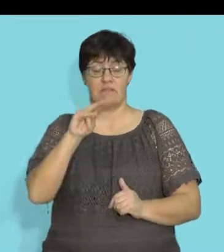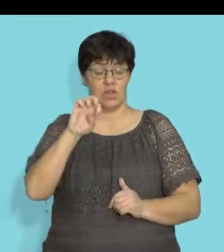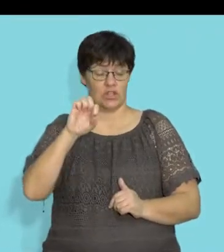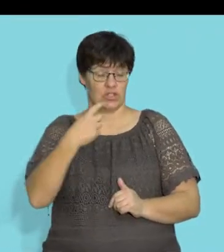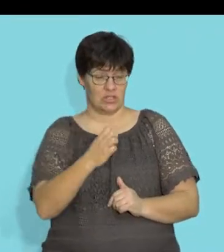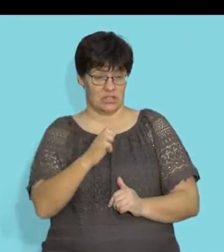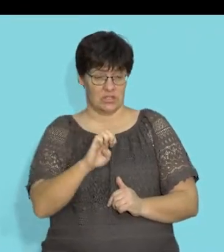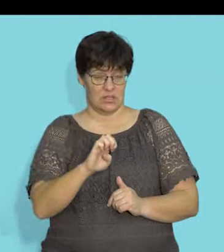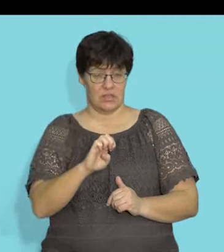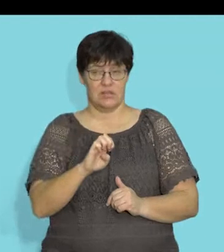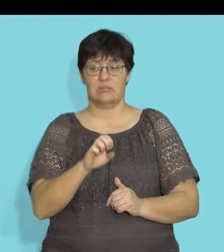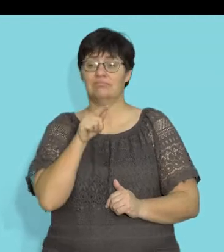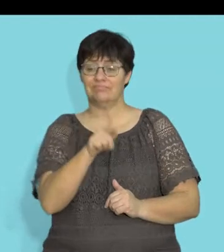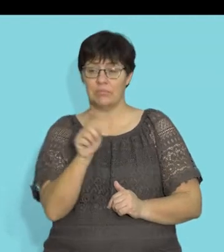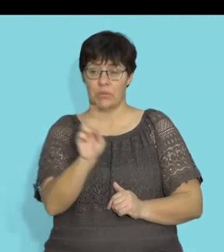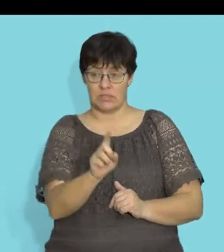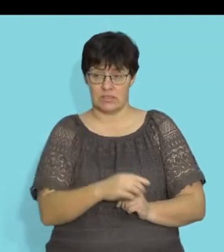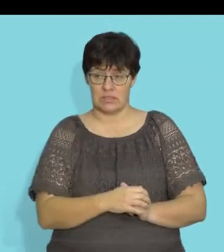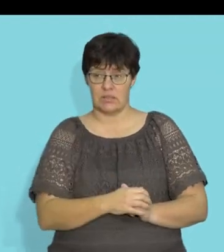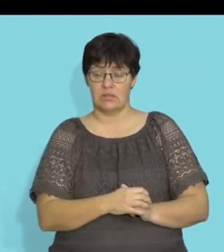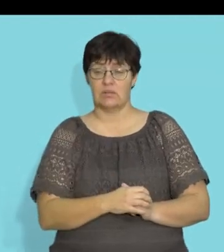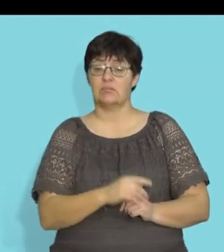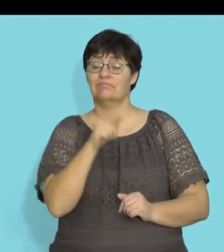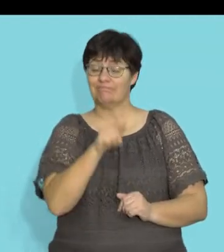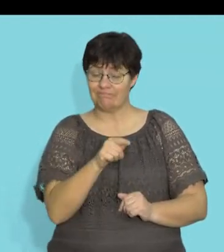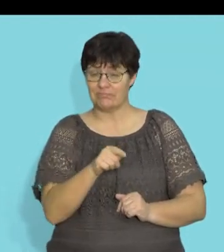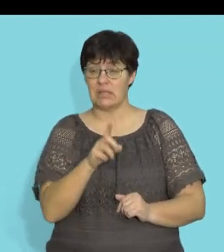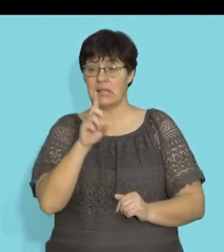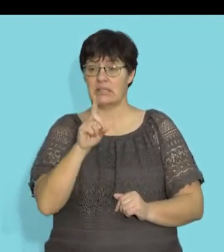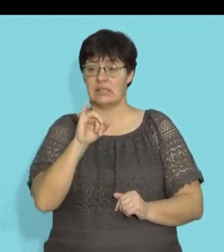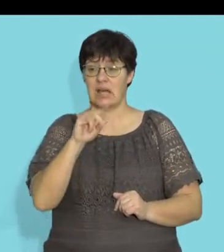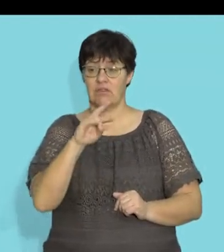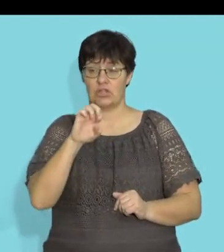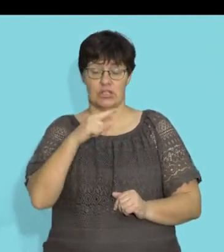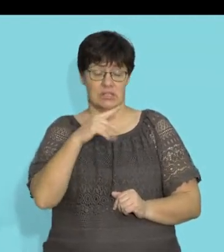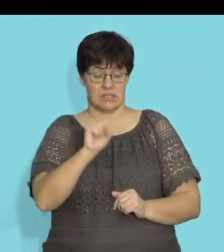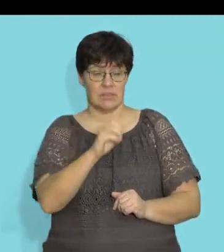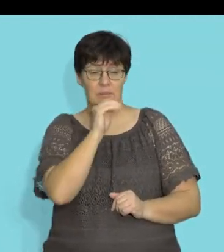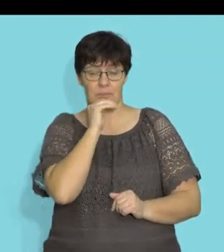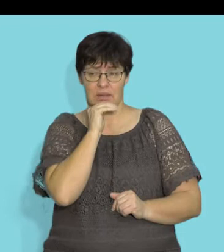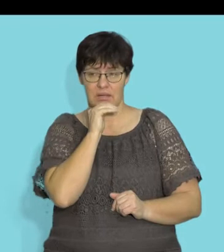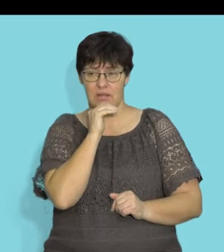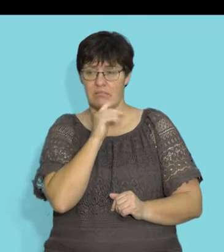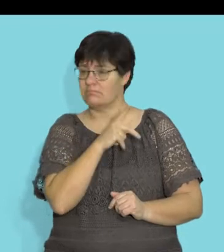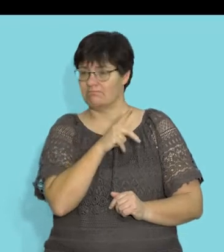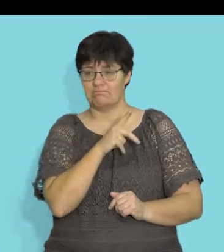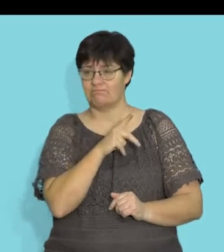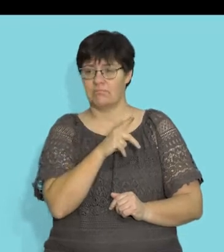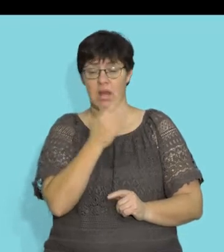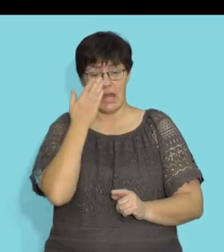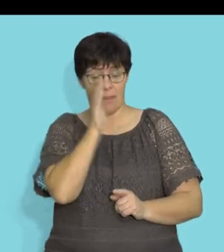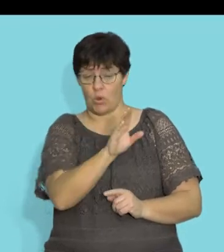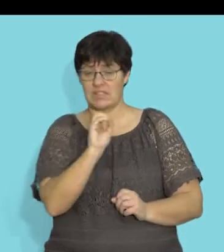So, series that diverge. When a series diverges, it means that their terms do